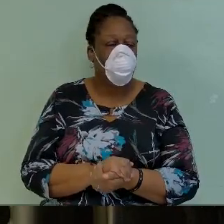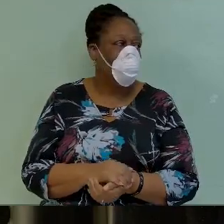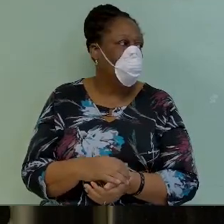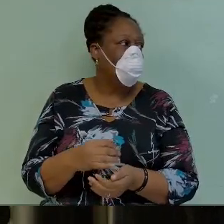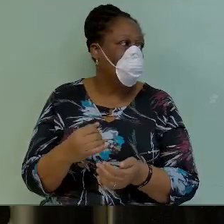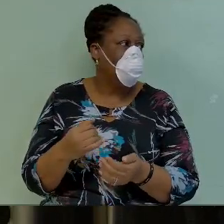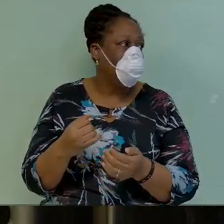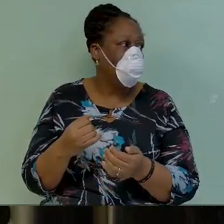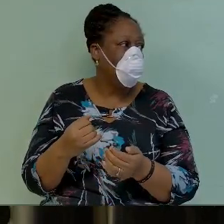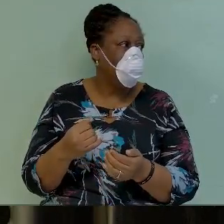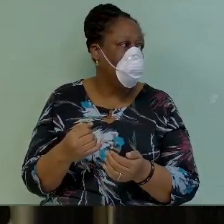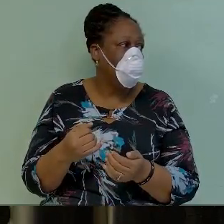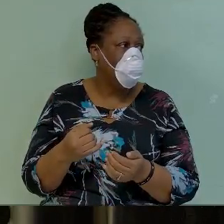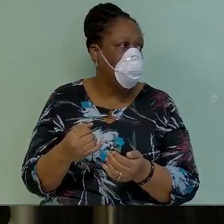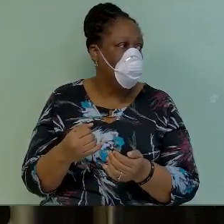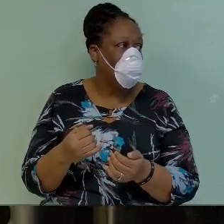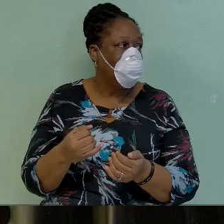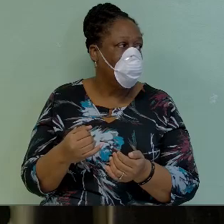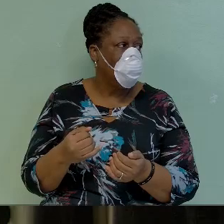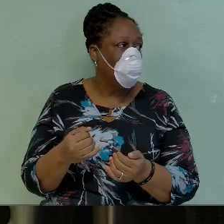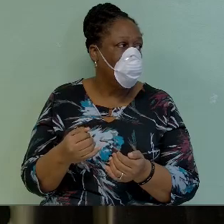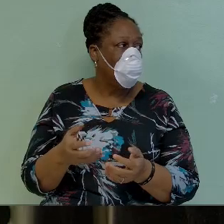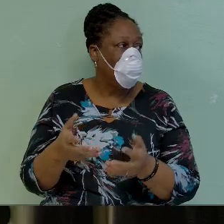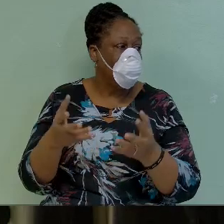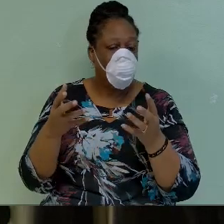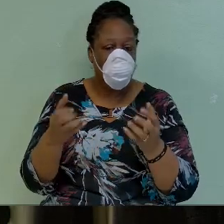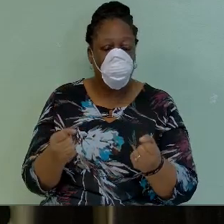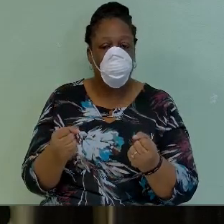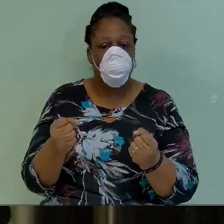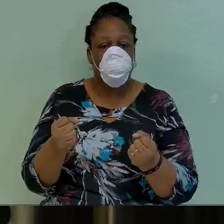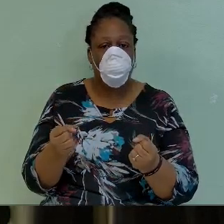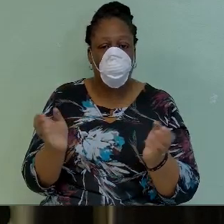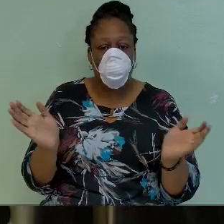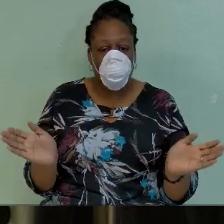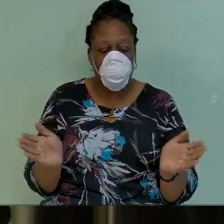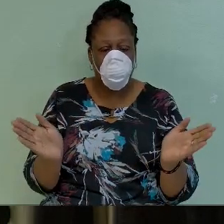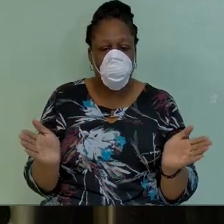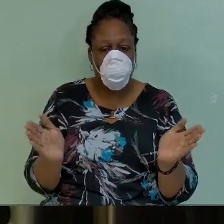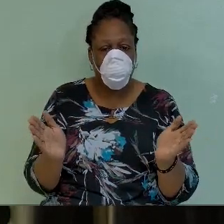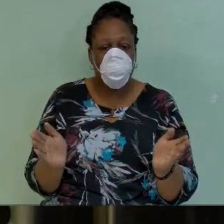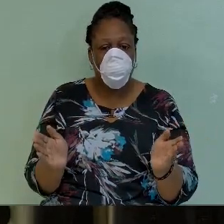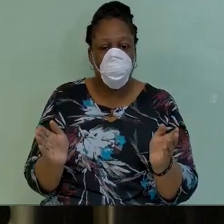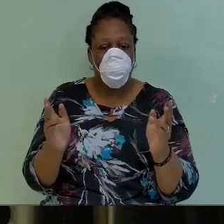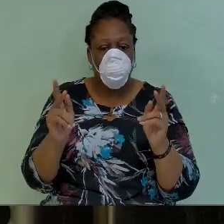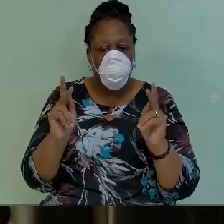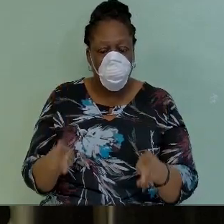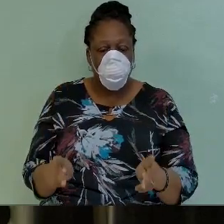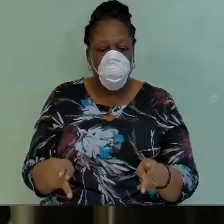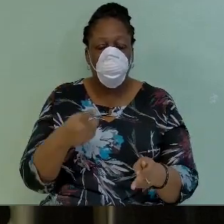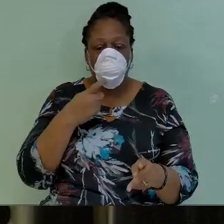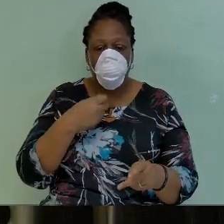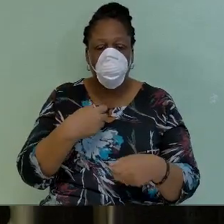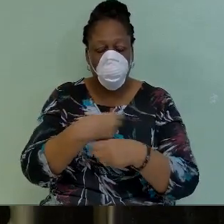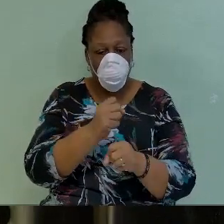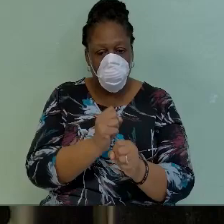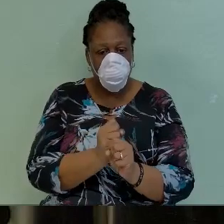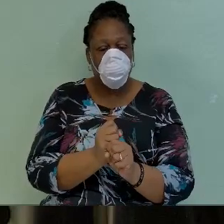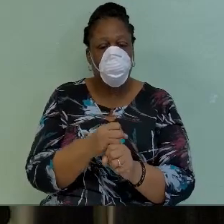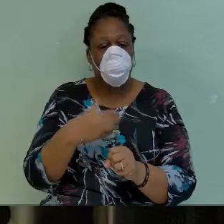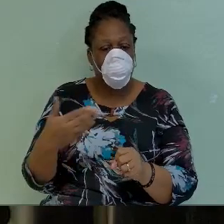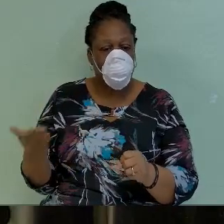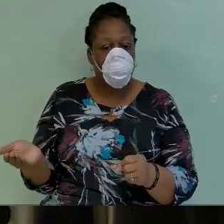Now, in addition to that, I would also like to encourage the local manufacturers who will